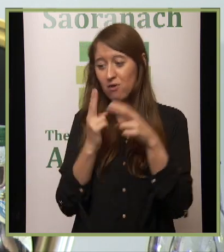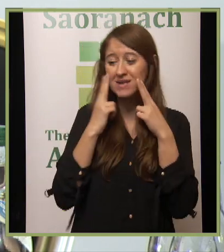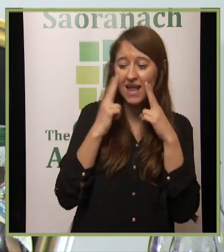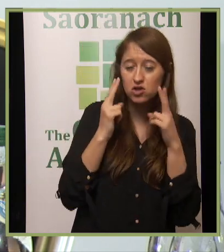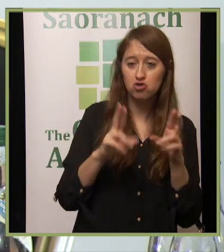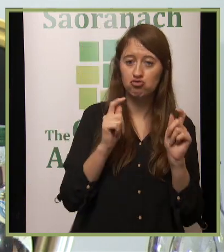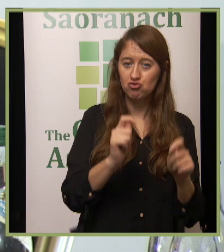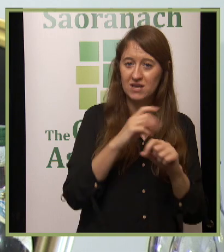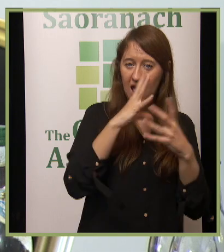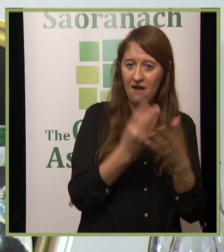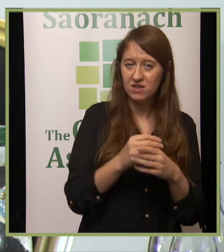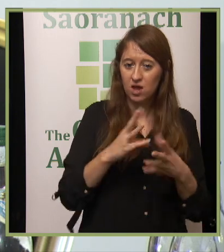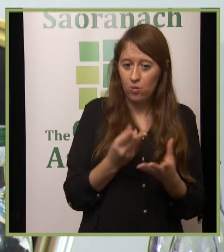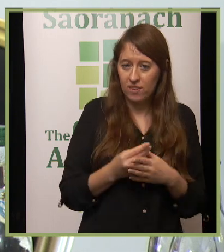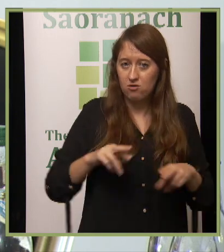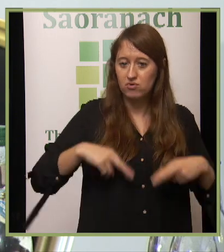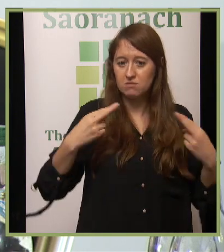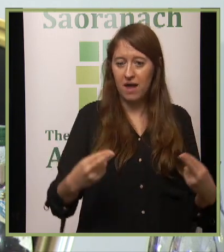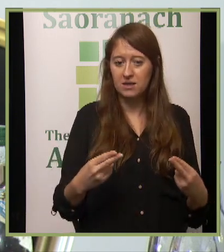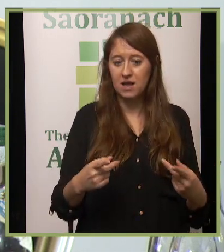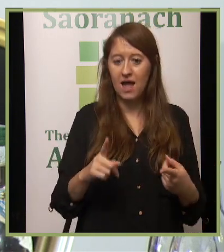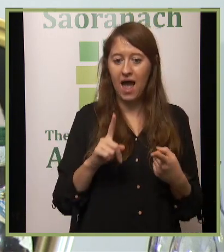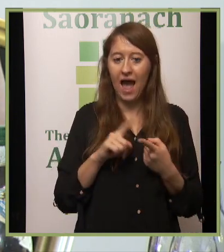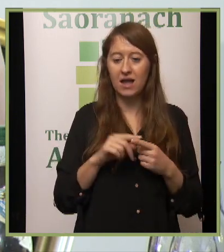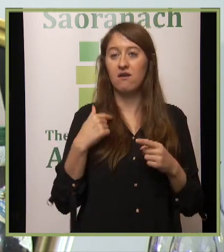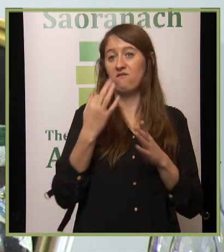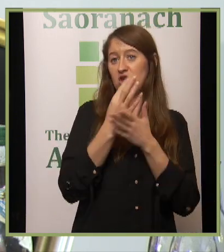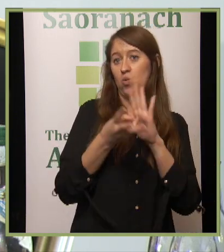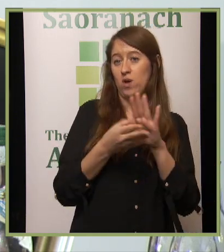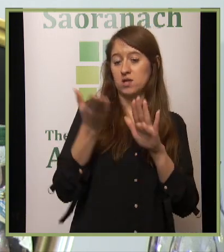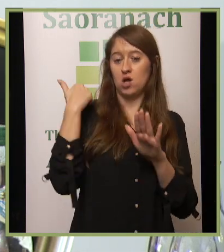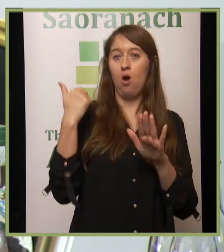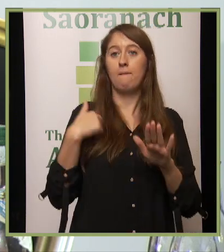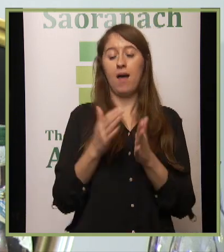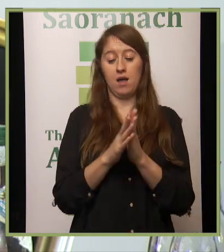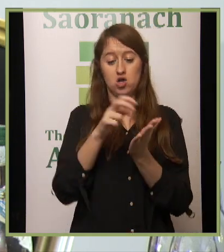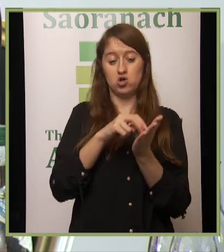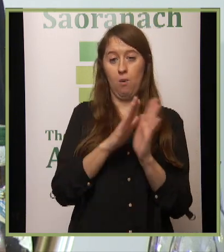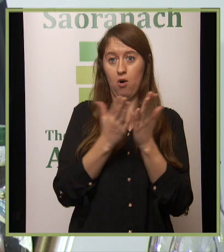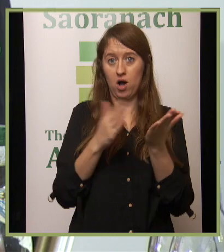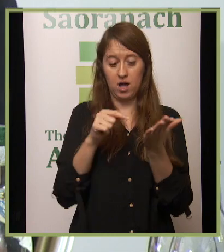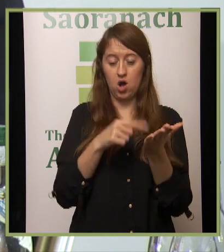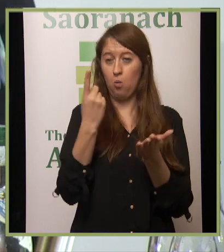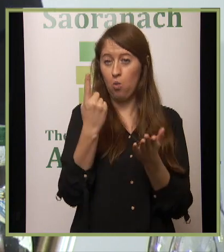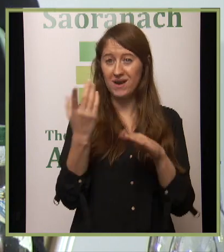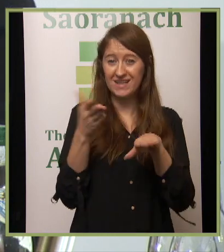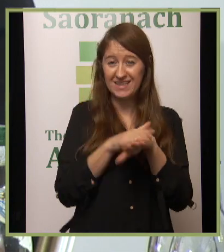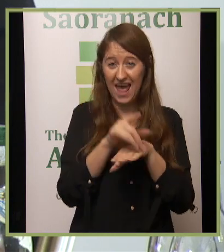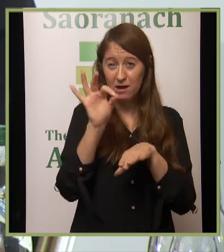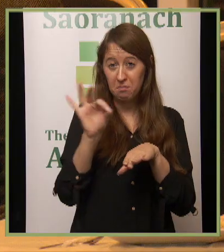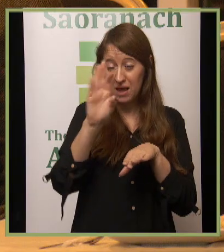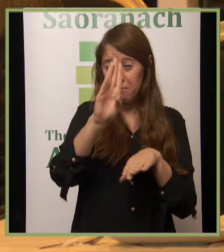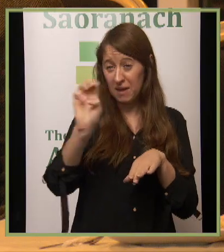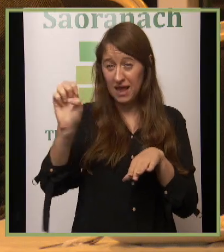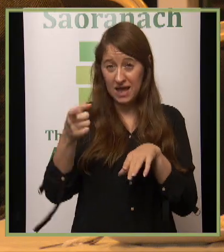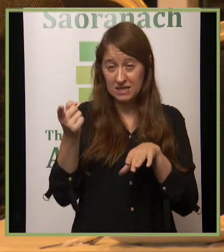respect. And a bee fell out of my notebook a couple of weeks ago, a dead bee. No idea how I got in there. And it was just the weirdest thing. It was just like,